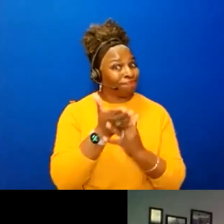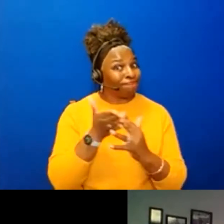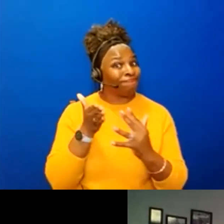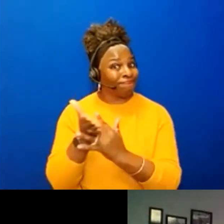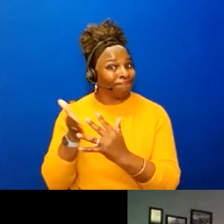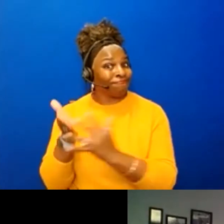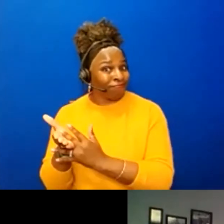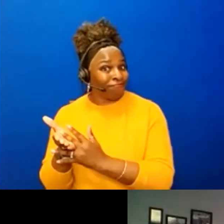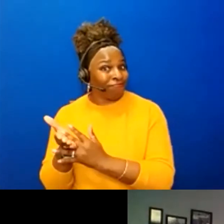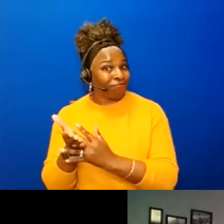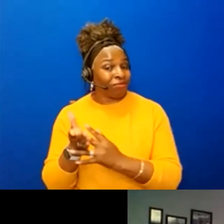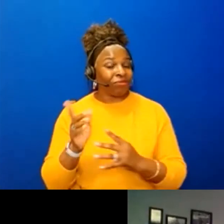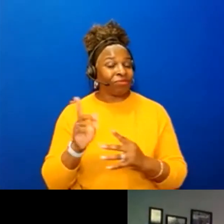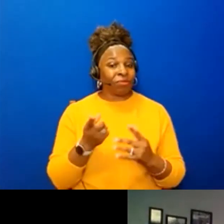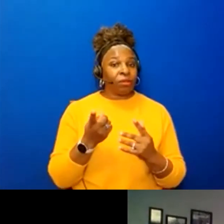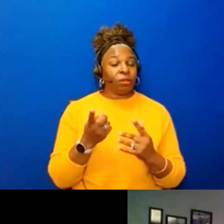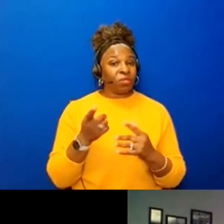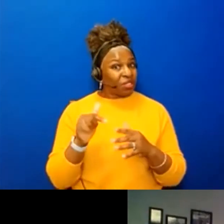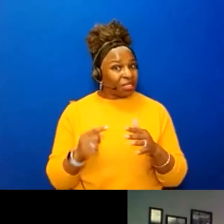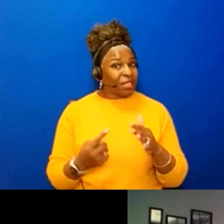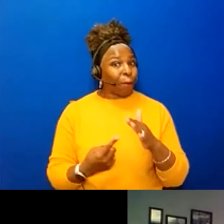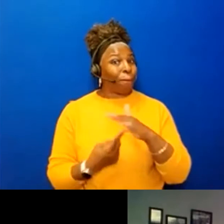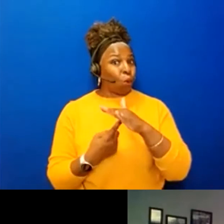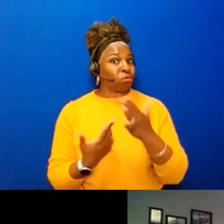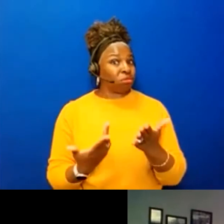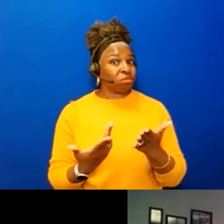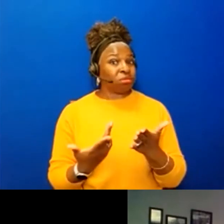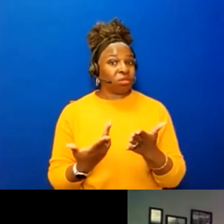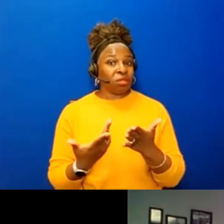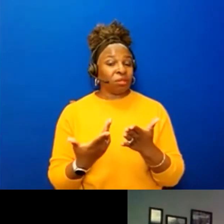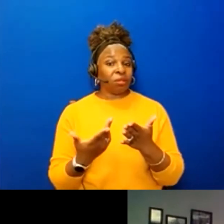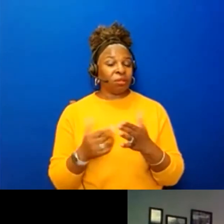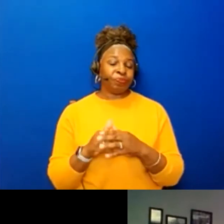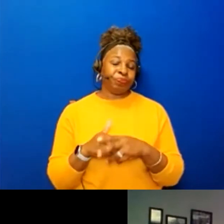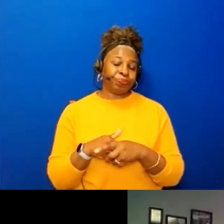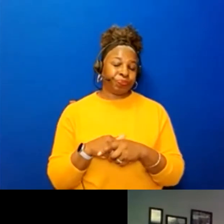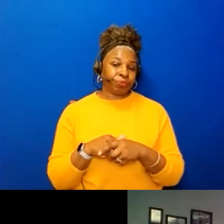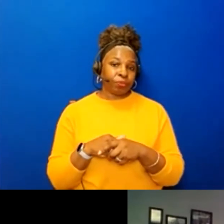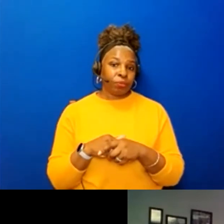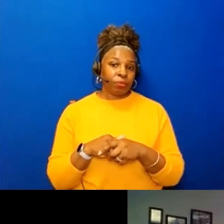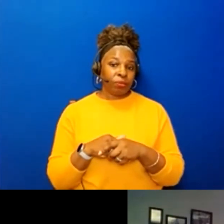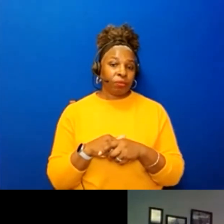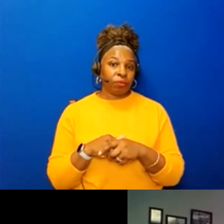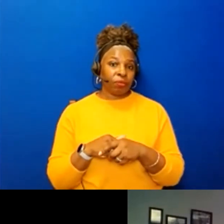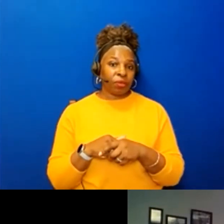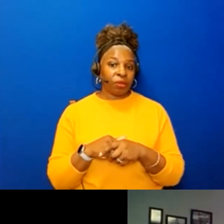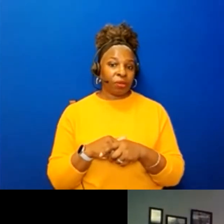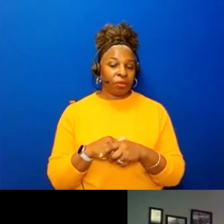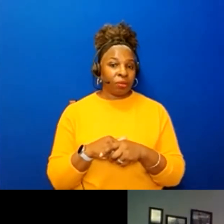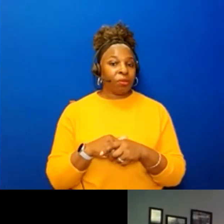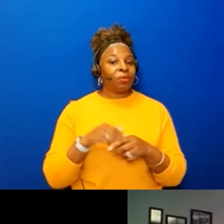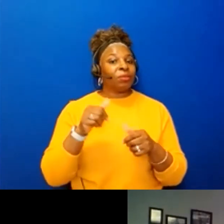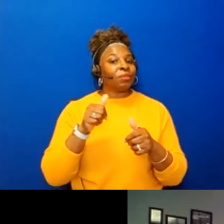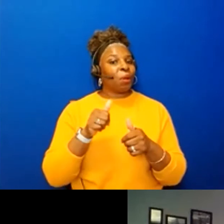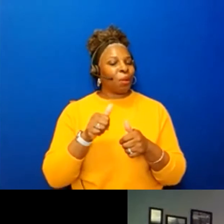for me is so fundamental to our lives and our happiness, which is physical activity. Well, you couldn't have given me a better